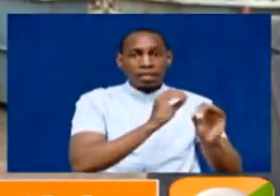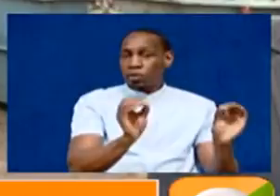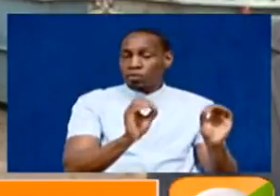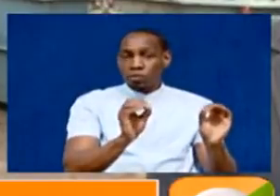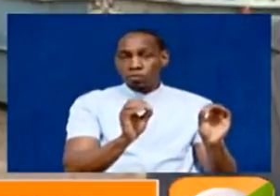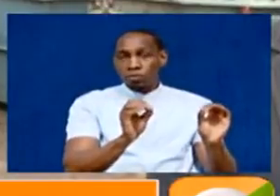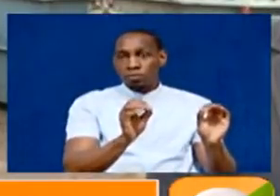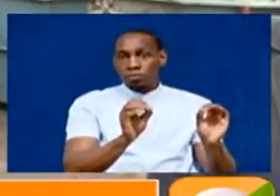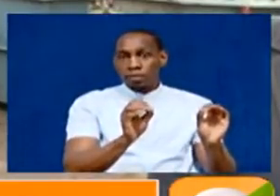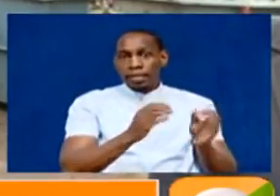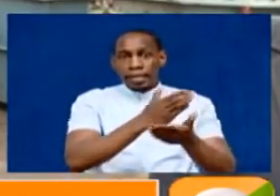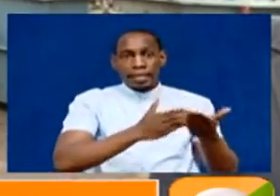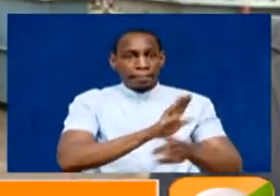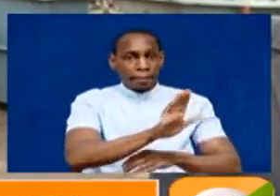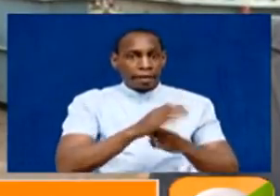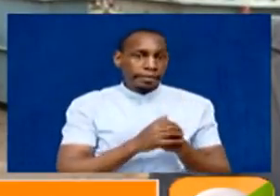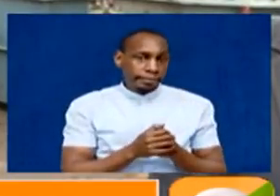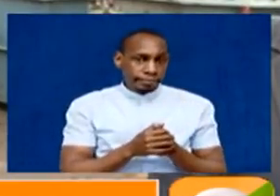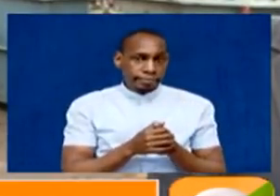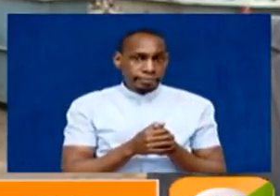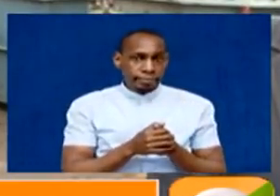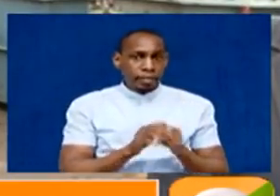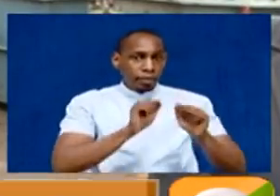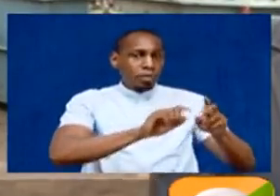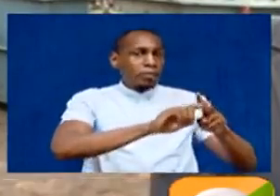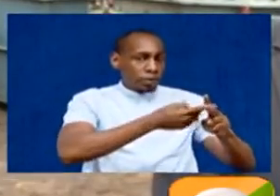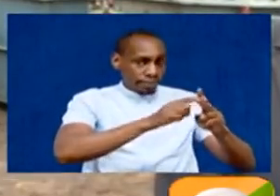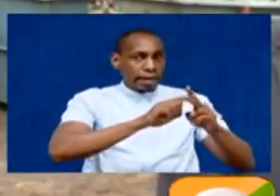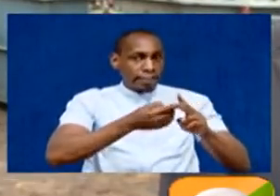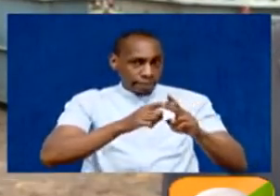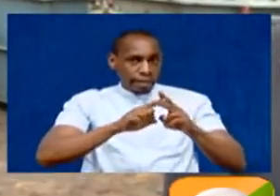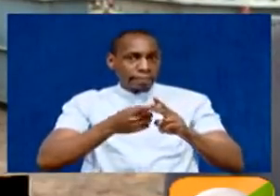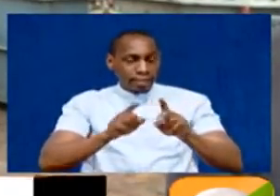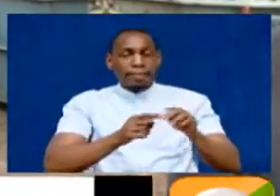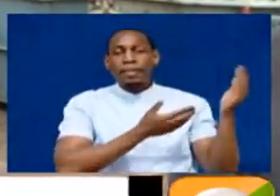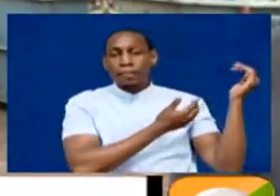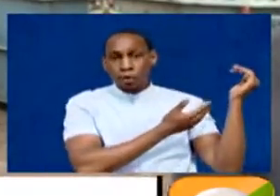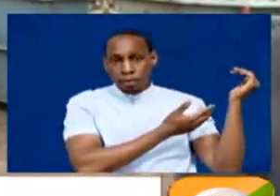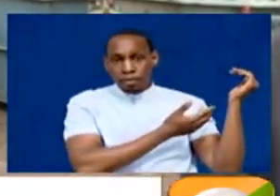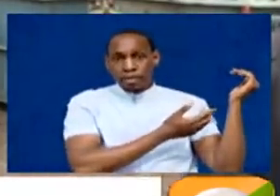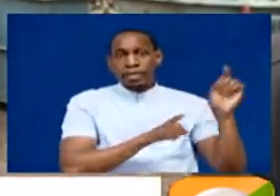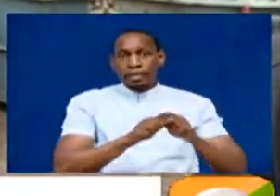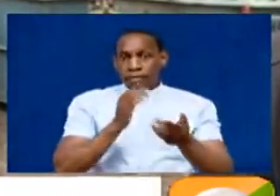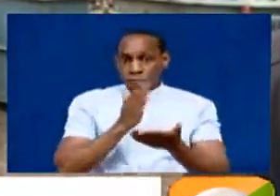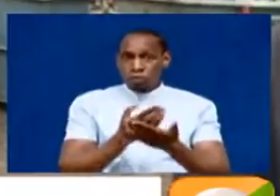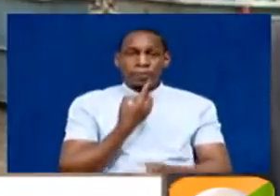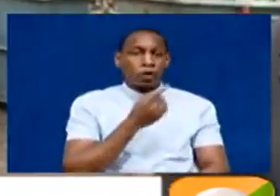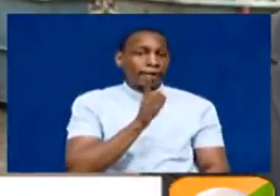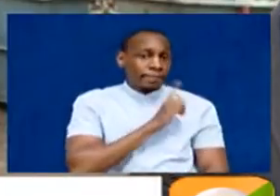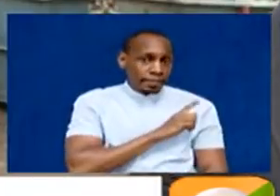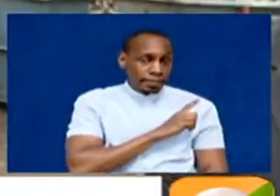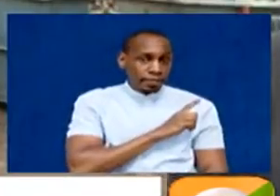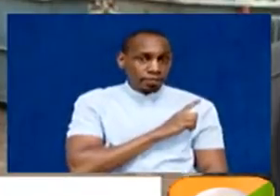functioning. Some of them can be repaired, and we hope, and I've actually given